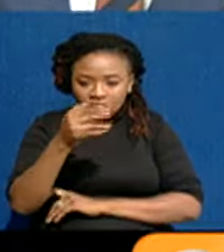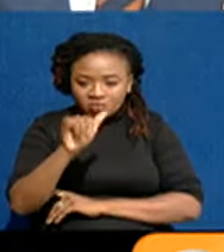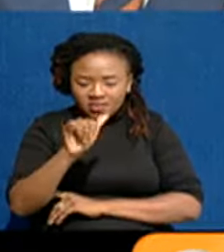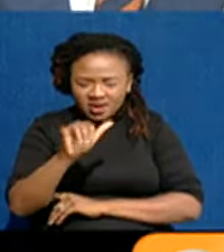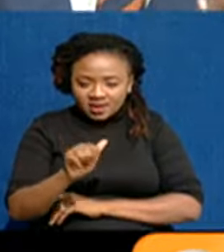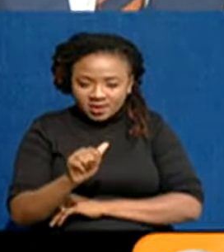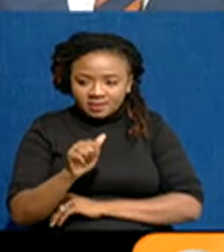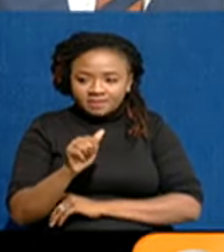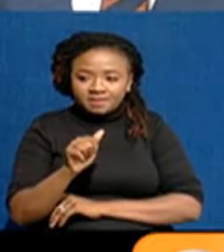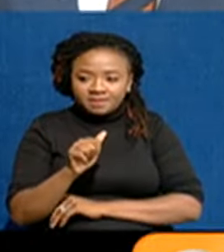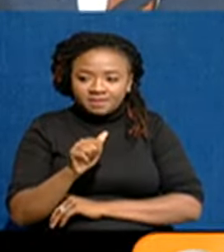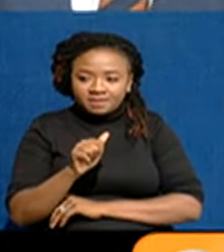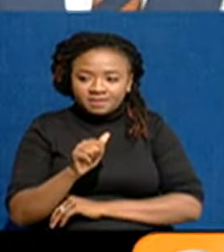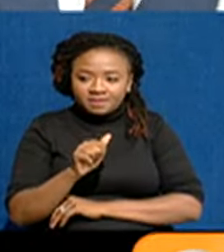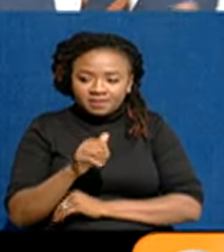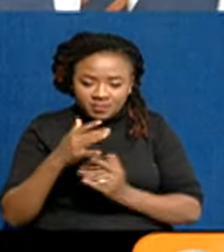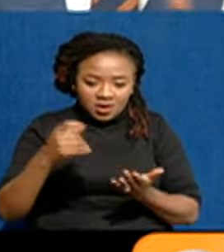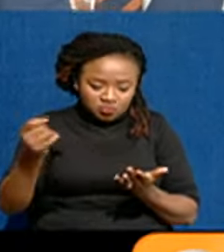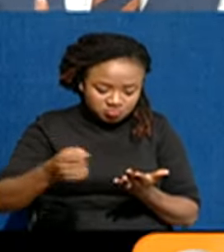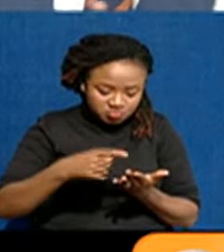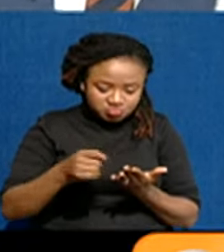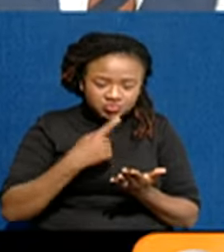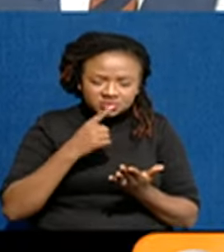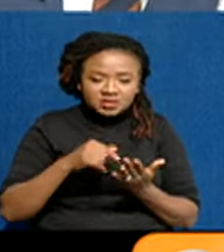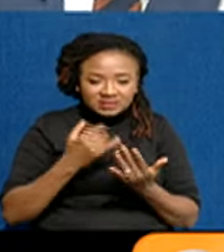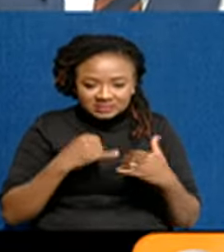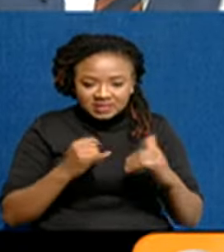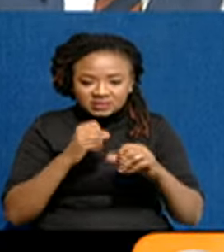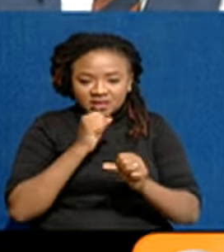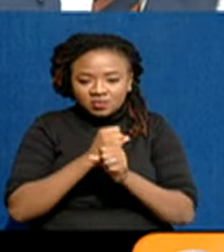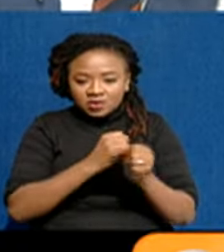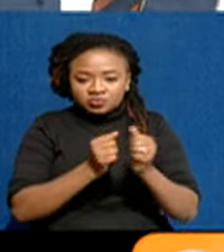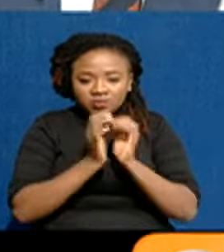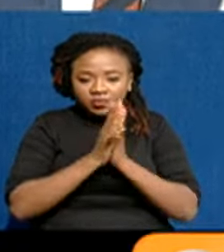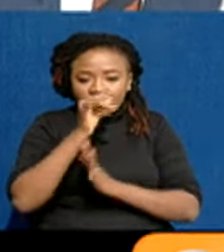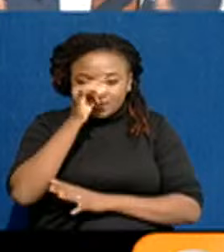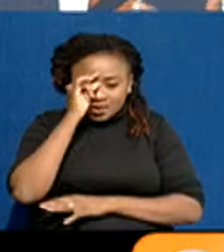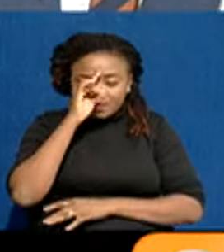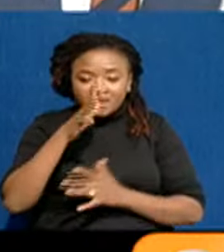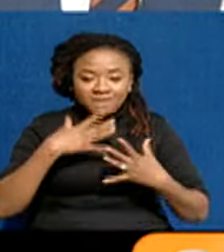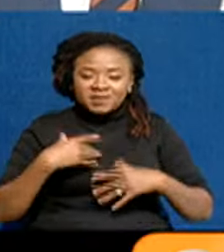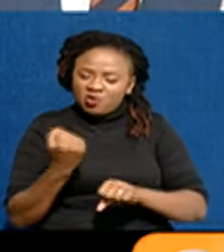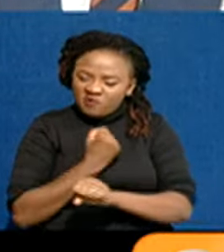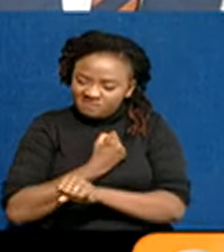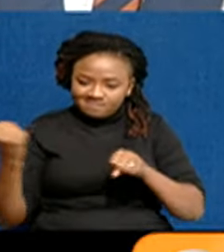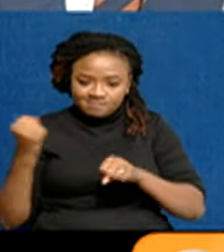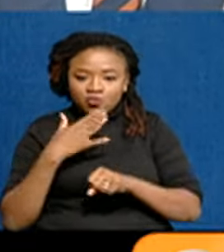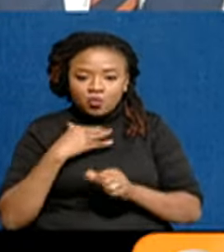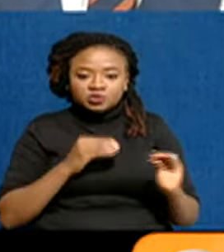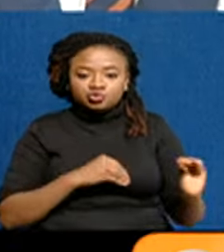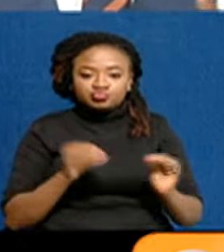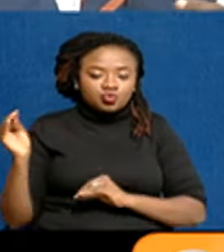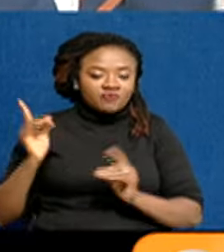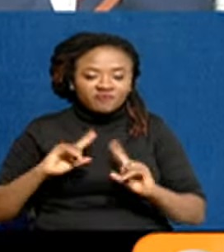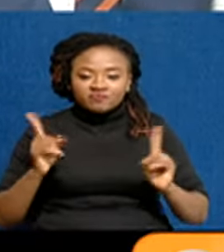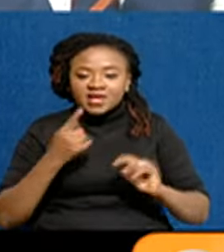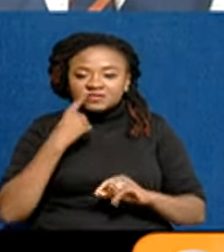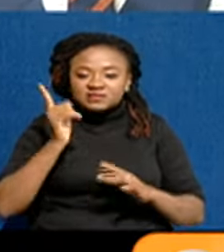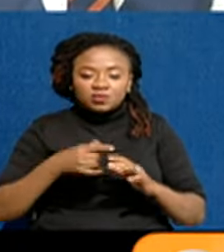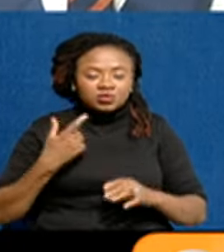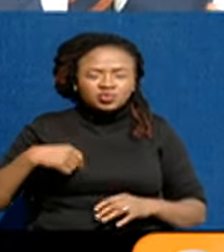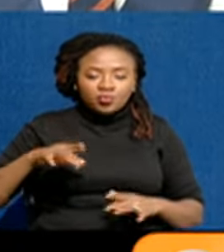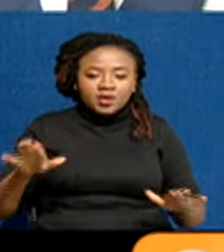that. And I'm getting information that they are trying to work with even the government and all that. So the people are simply refusing to. They're just saying that we will